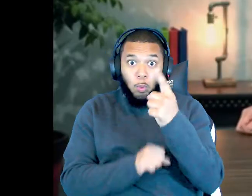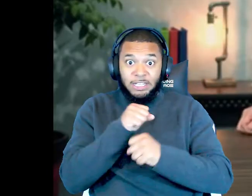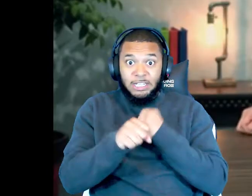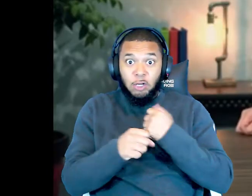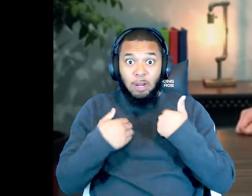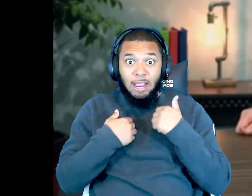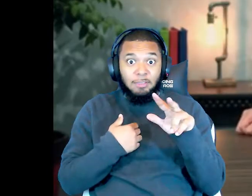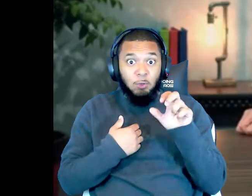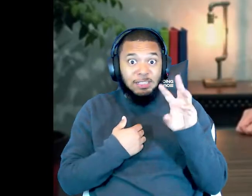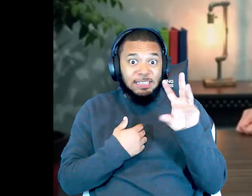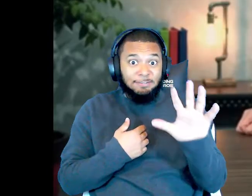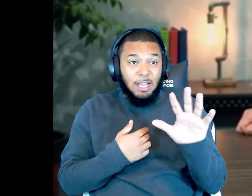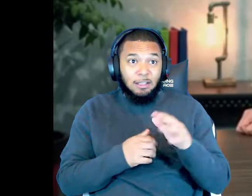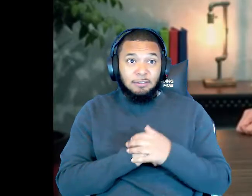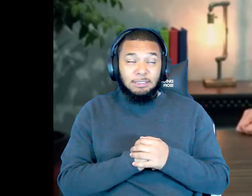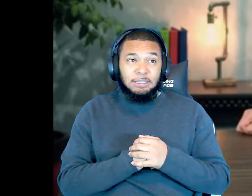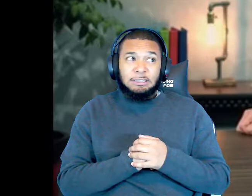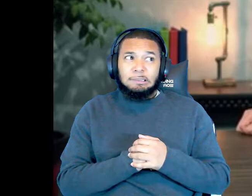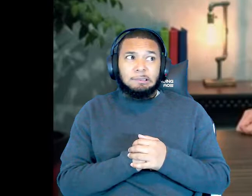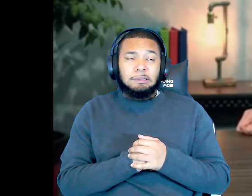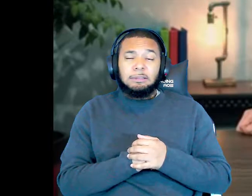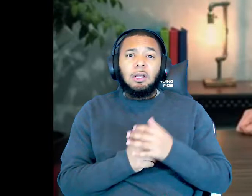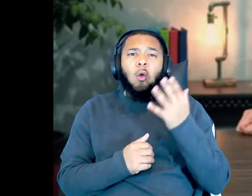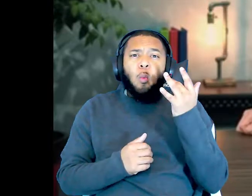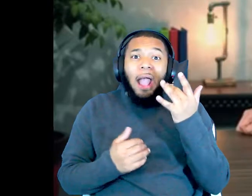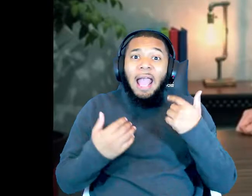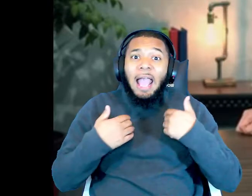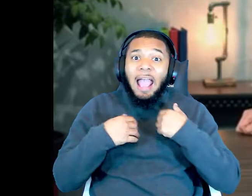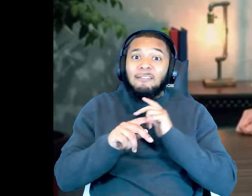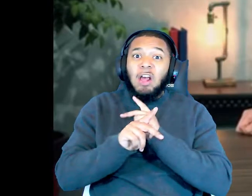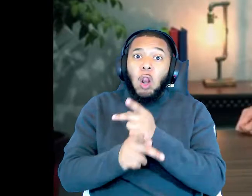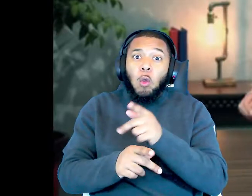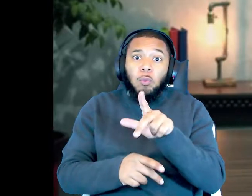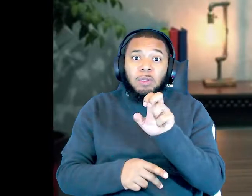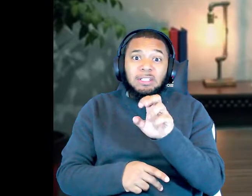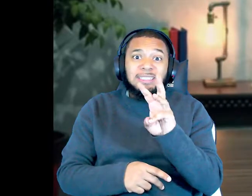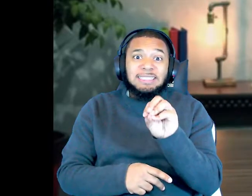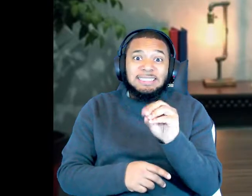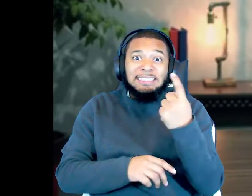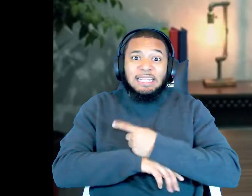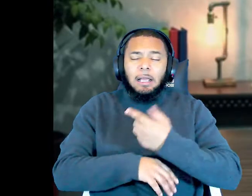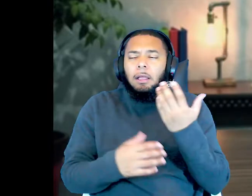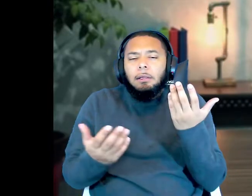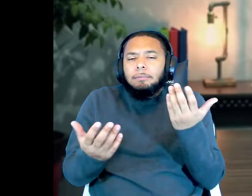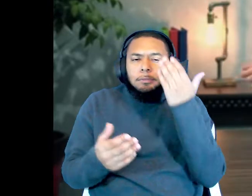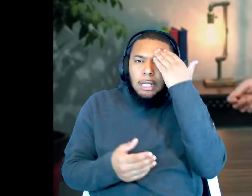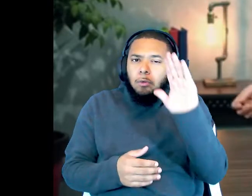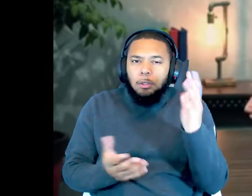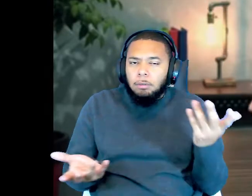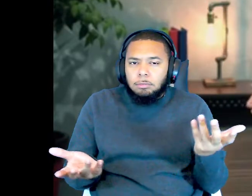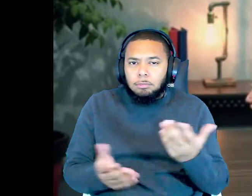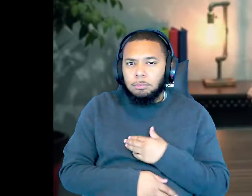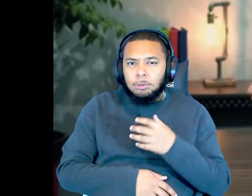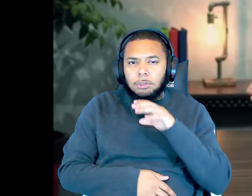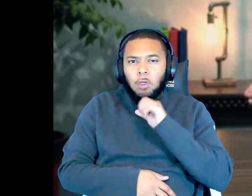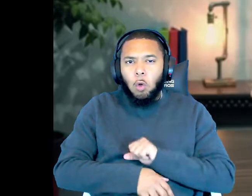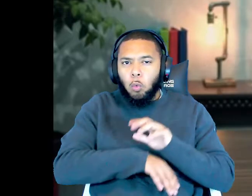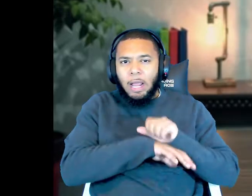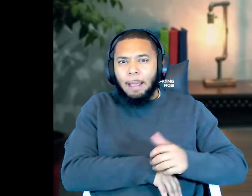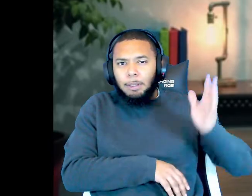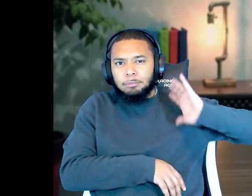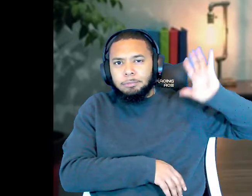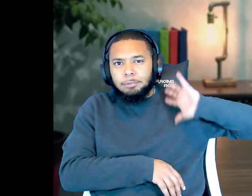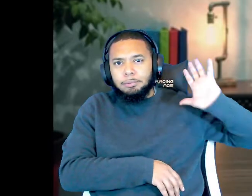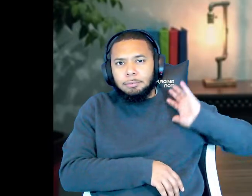Why are we doing 360? I don't know. Old habits really die hard. But you have to check out whether you have ordinary or